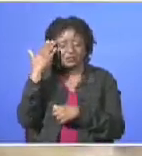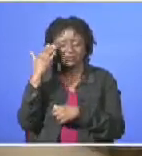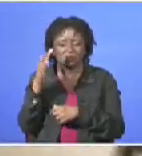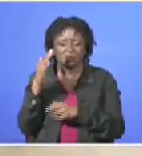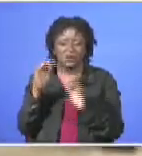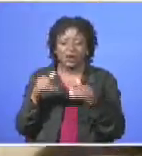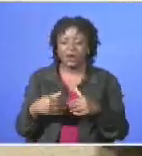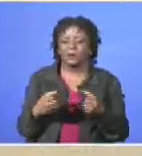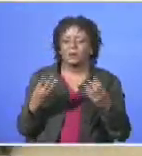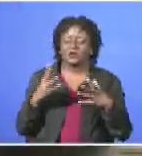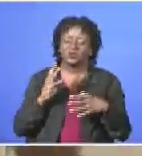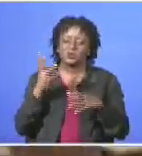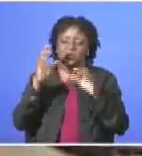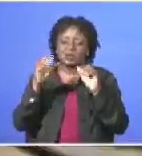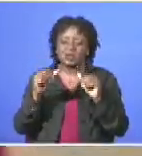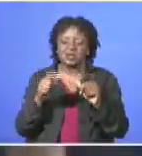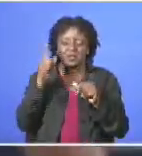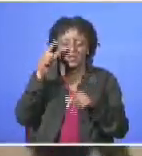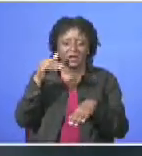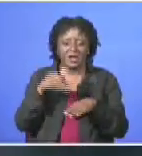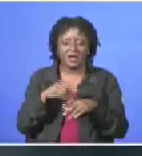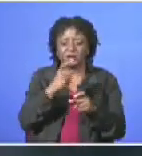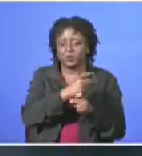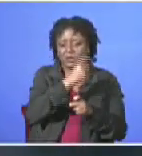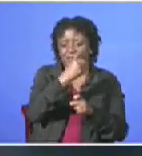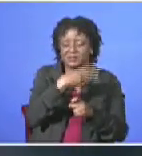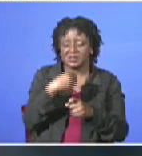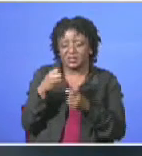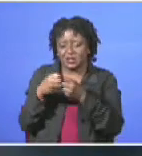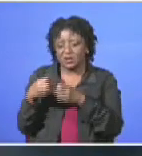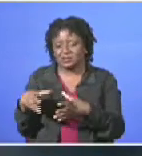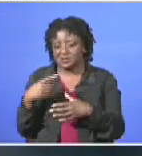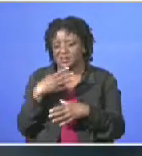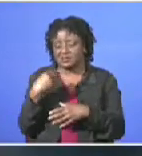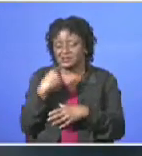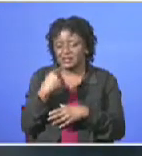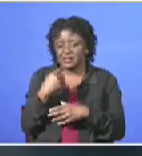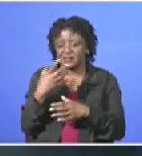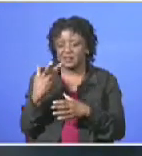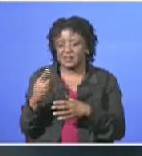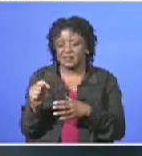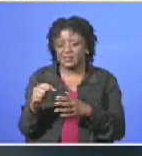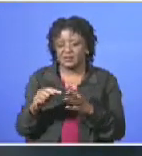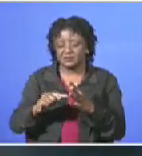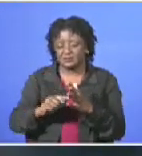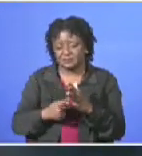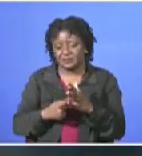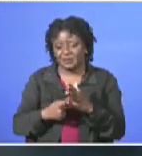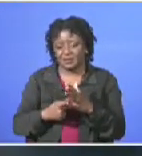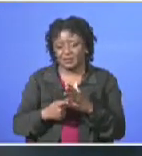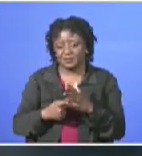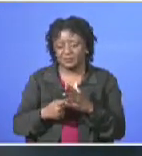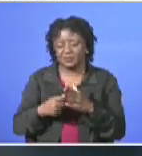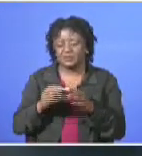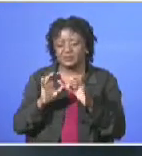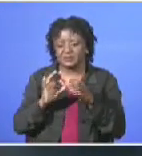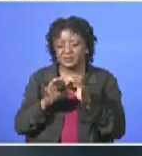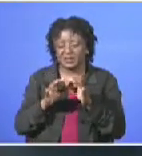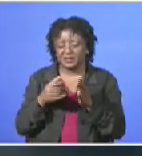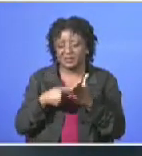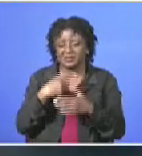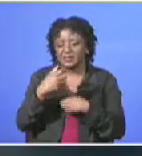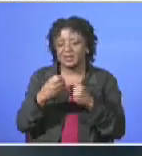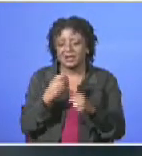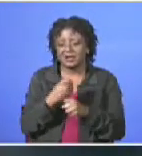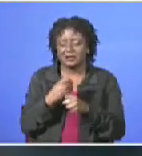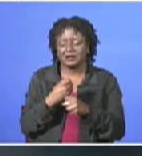how much we're going to be able to look at wins and losses and say that the foundation was laid this year. But I know